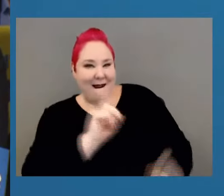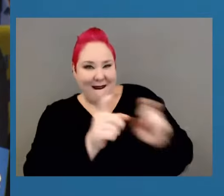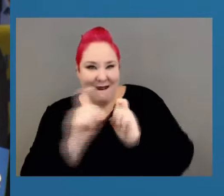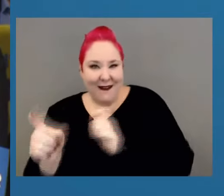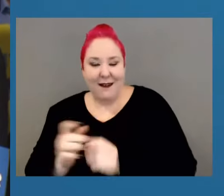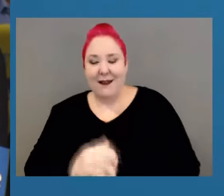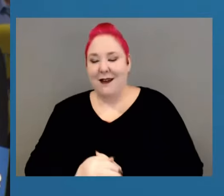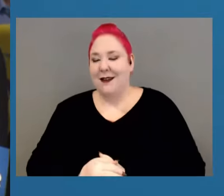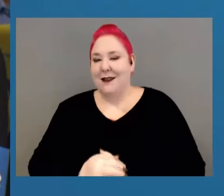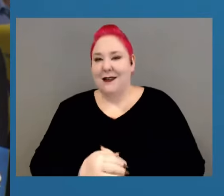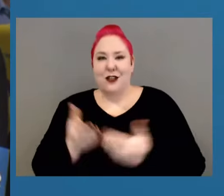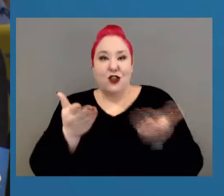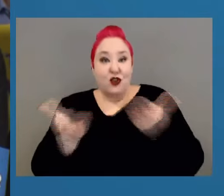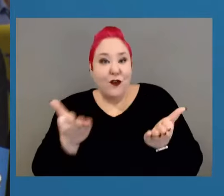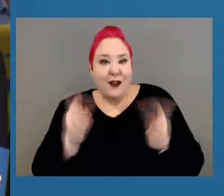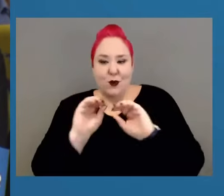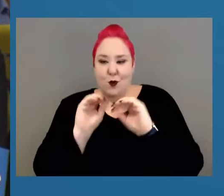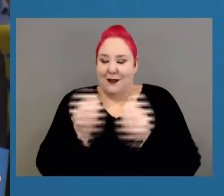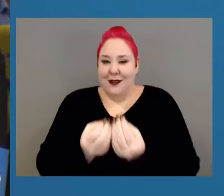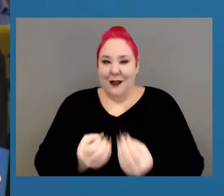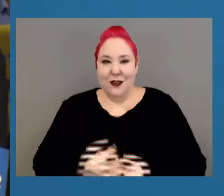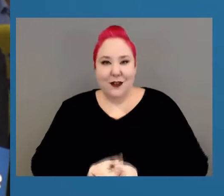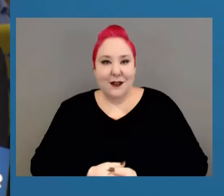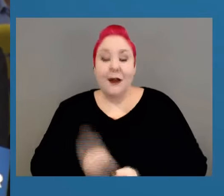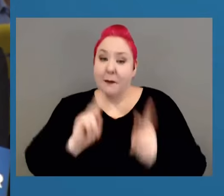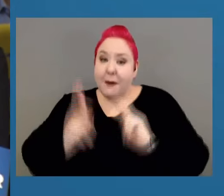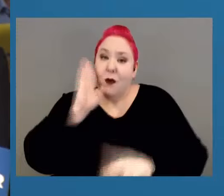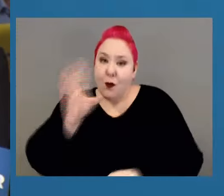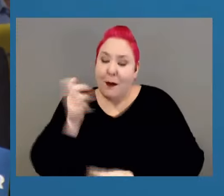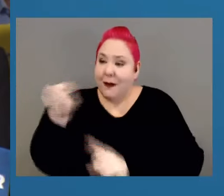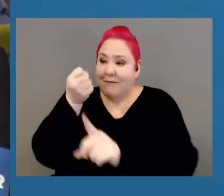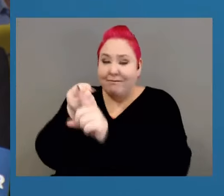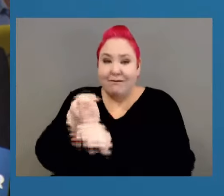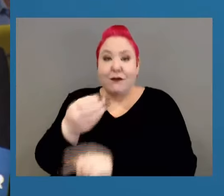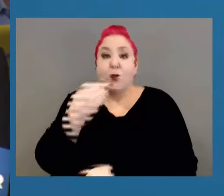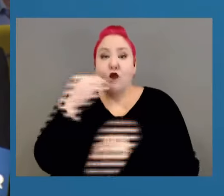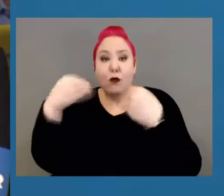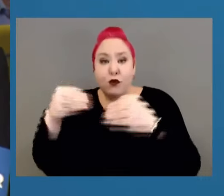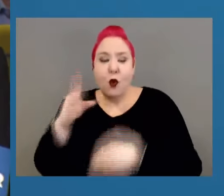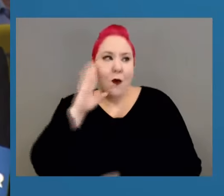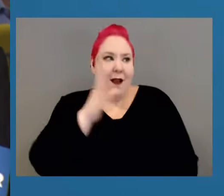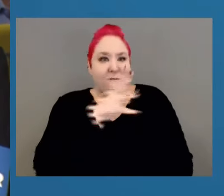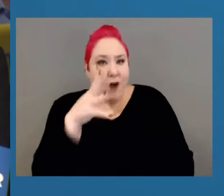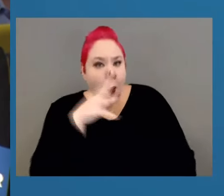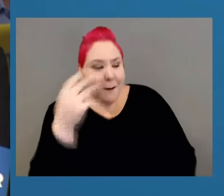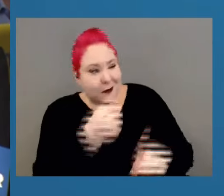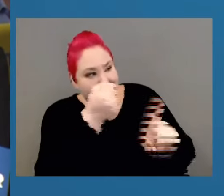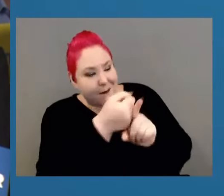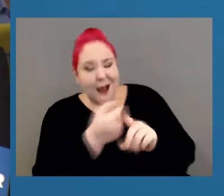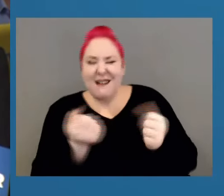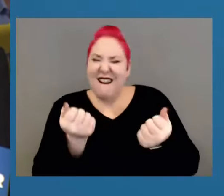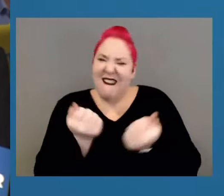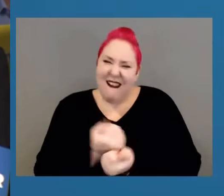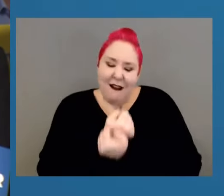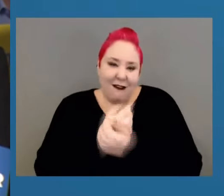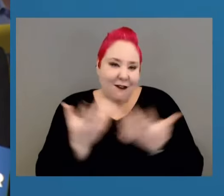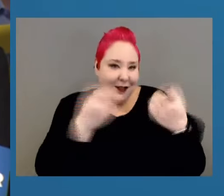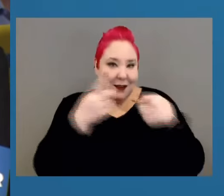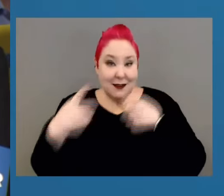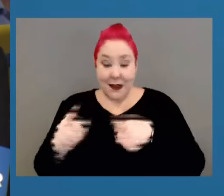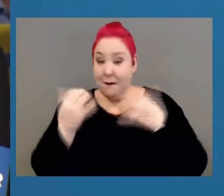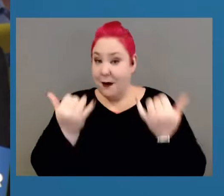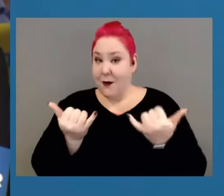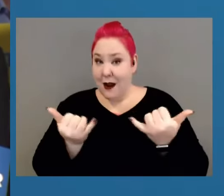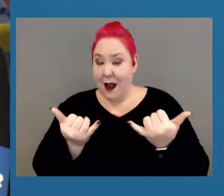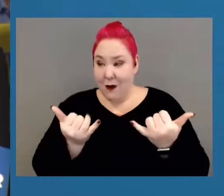the people are going to be affected in the grocery stores. We're going to have farmers affected. I mean, everything that's going on here has a